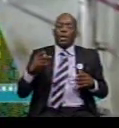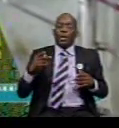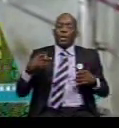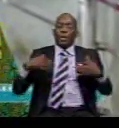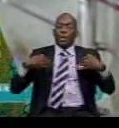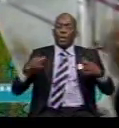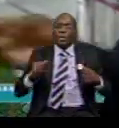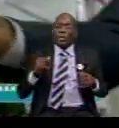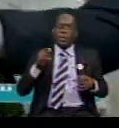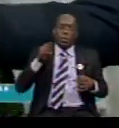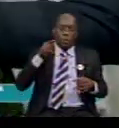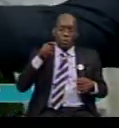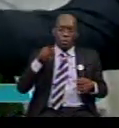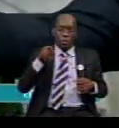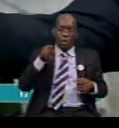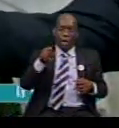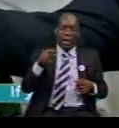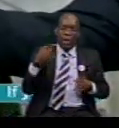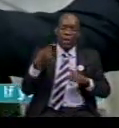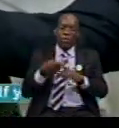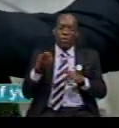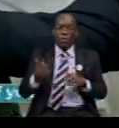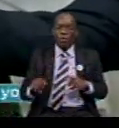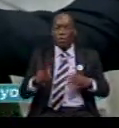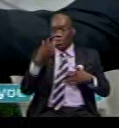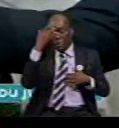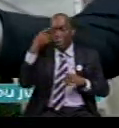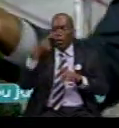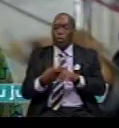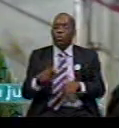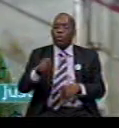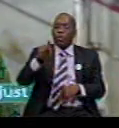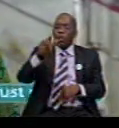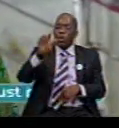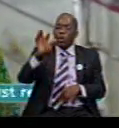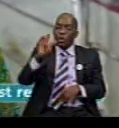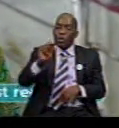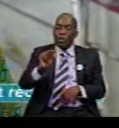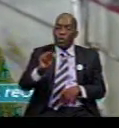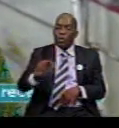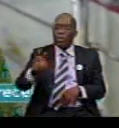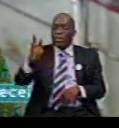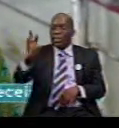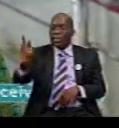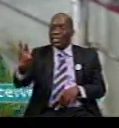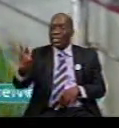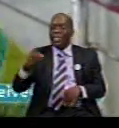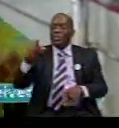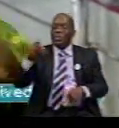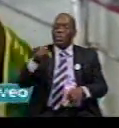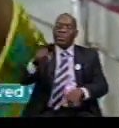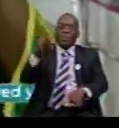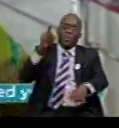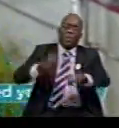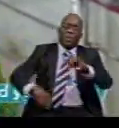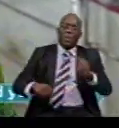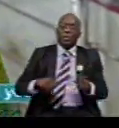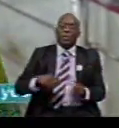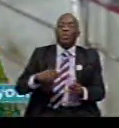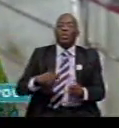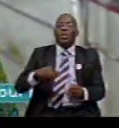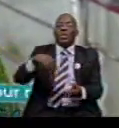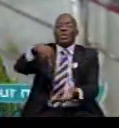2016 ni mo tin ba yi to pe mi o le rin. Tin ba fe dide lori sia, ma fo mu yan dide bayi